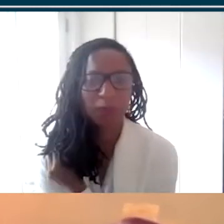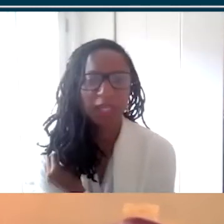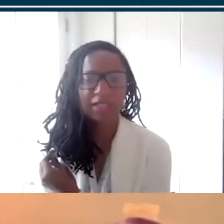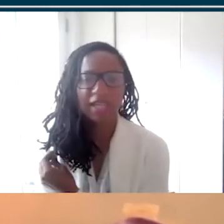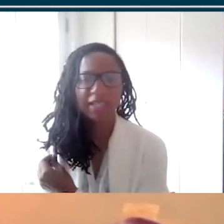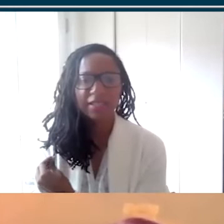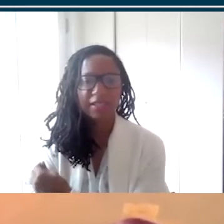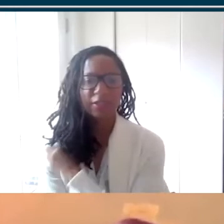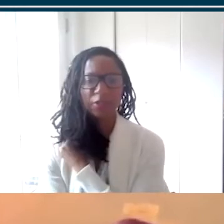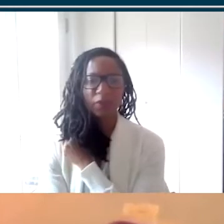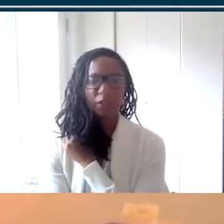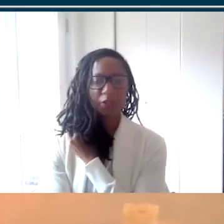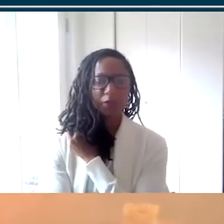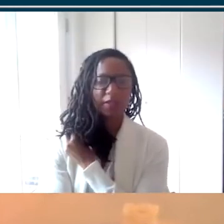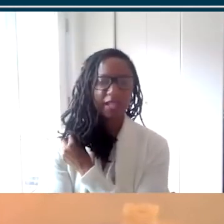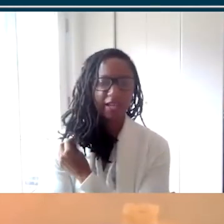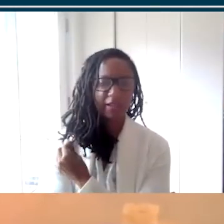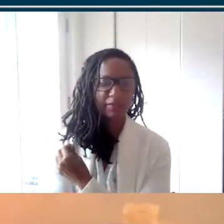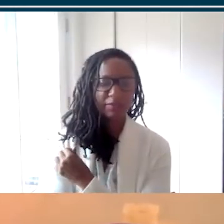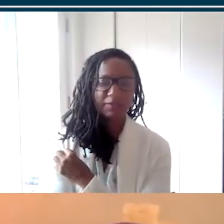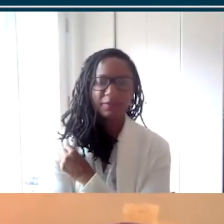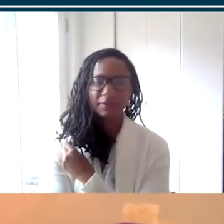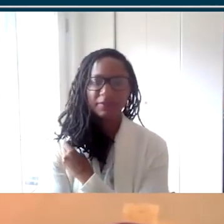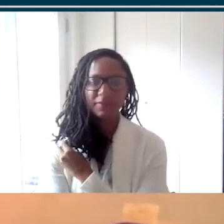Any new insights, things you wished you'd said?